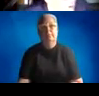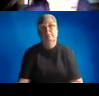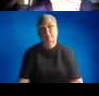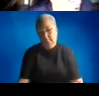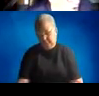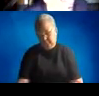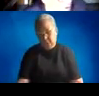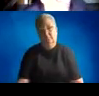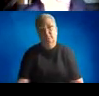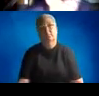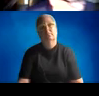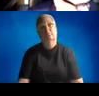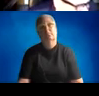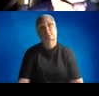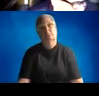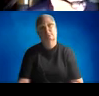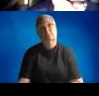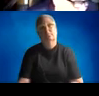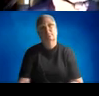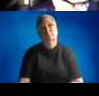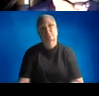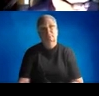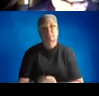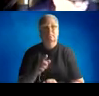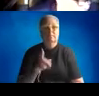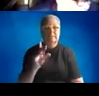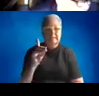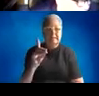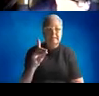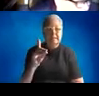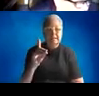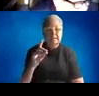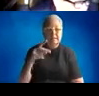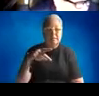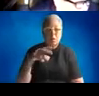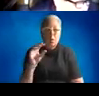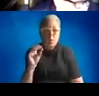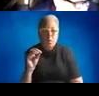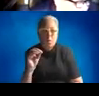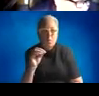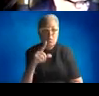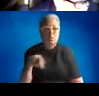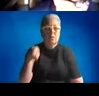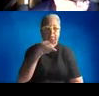how does this work? Well, DPOs and activists who are around the DPOs need to